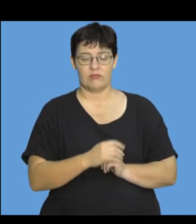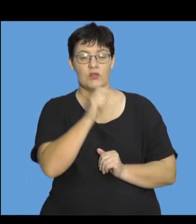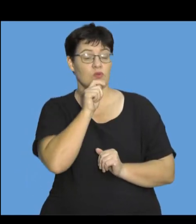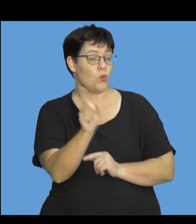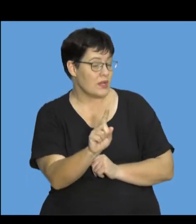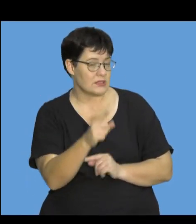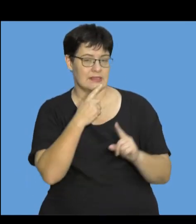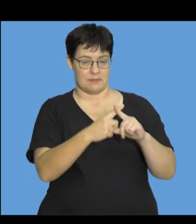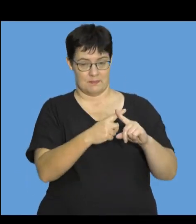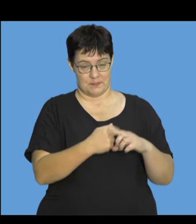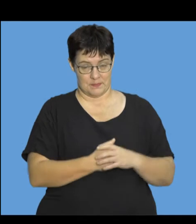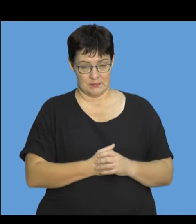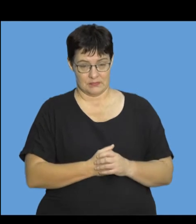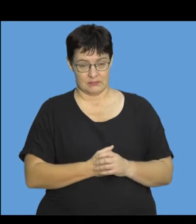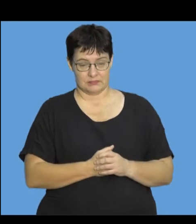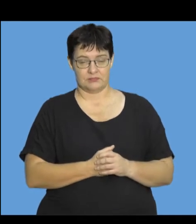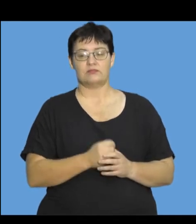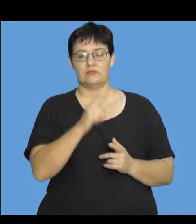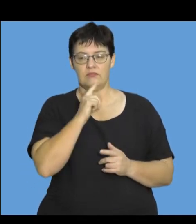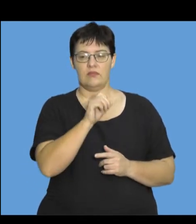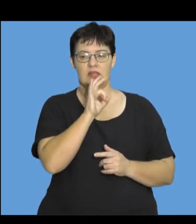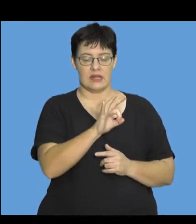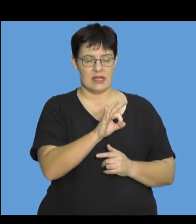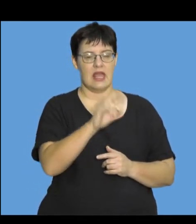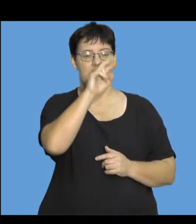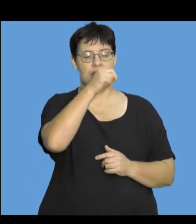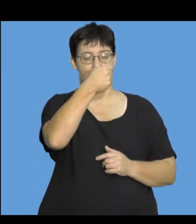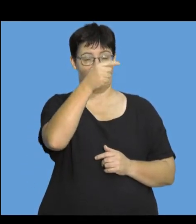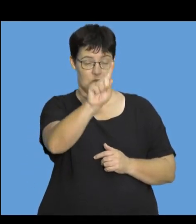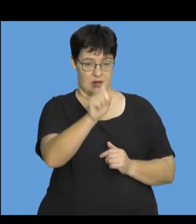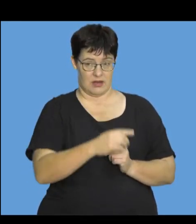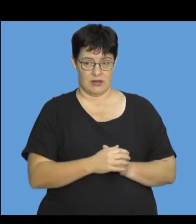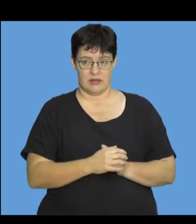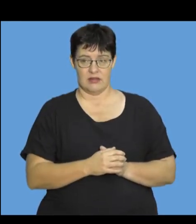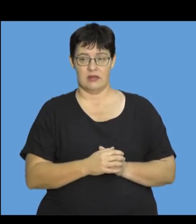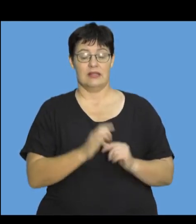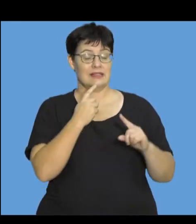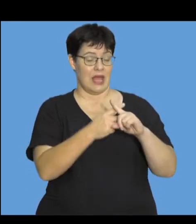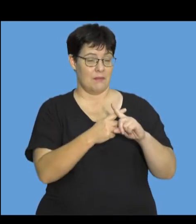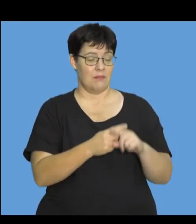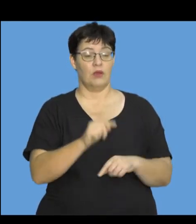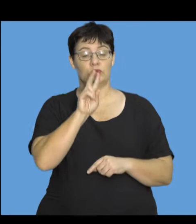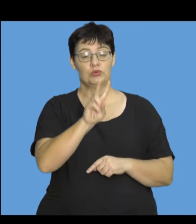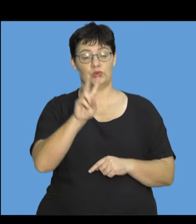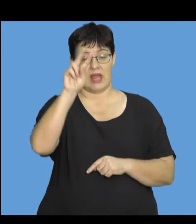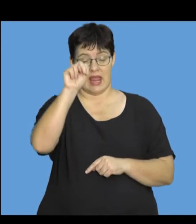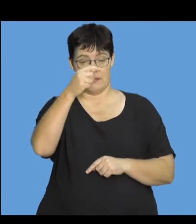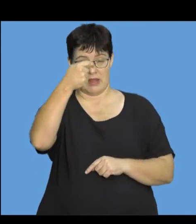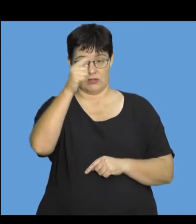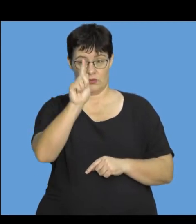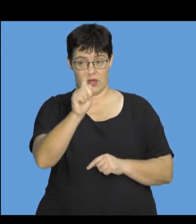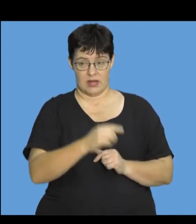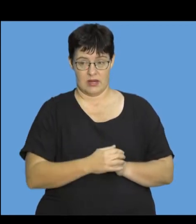there. Therefore, it's going to be 3 to the exponent of n minus 1 times 2 to the exponent of